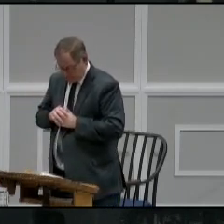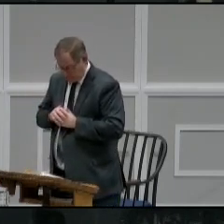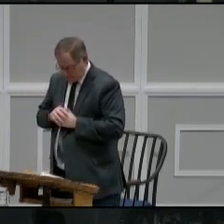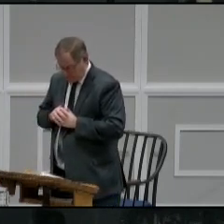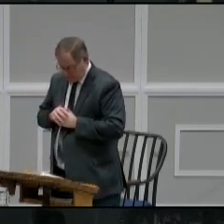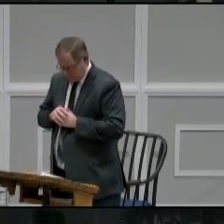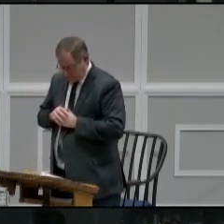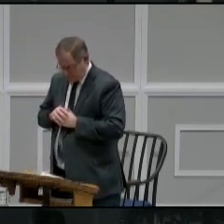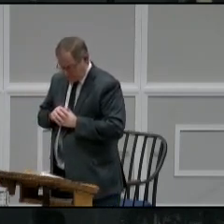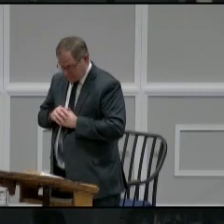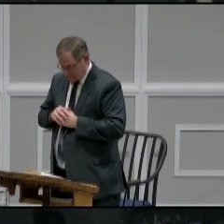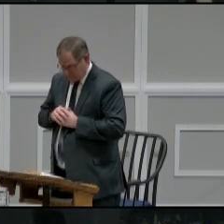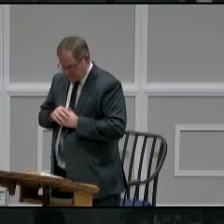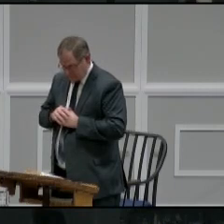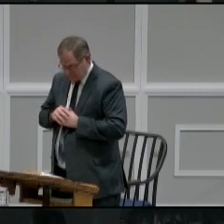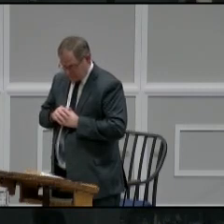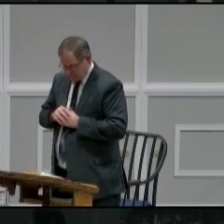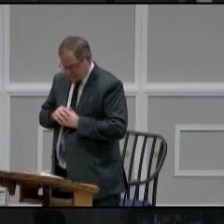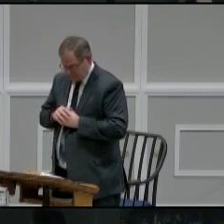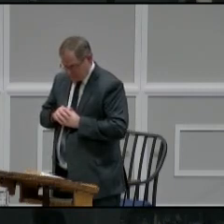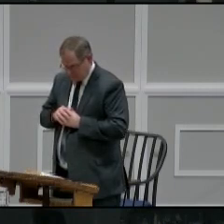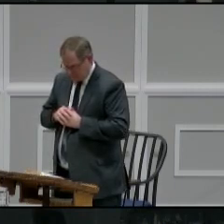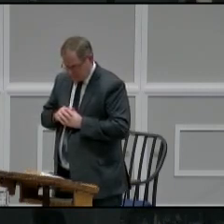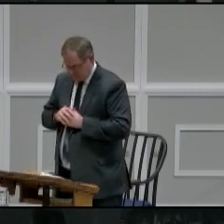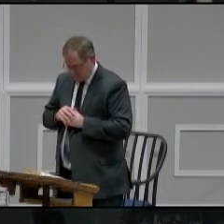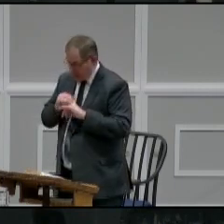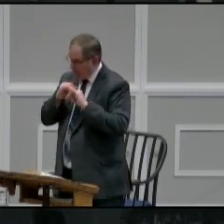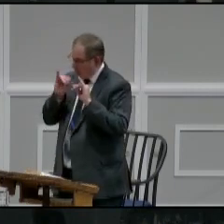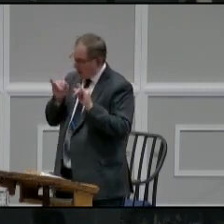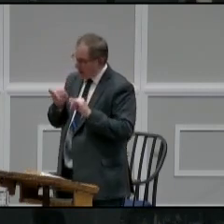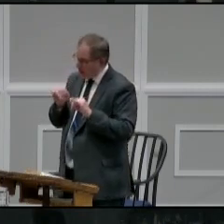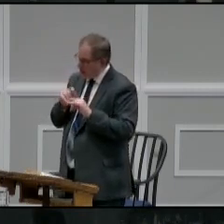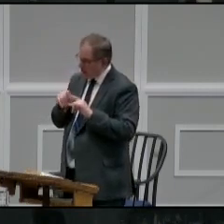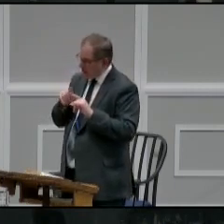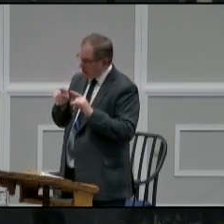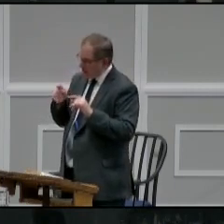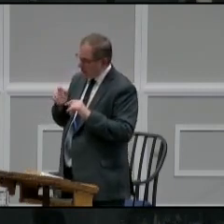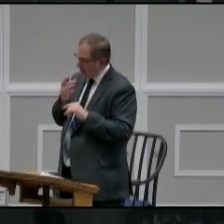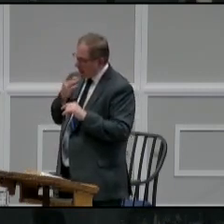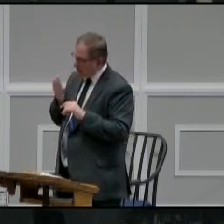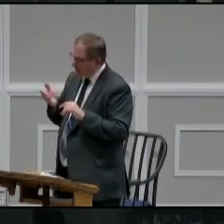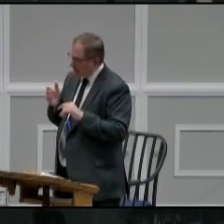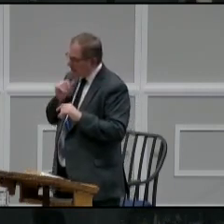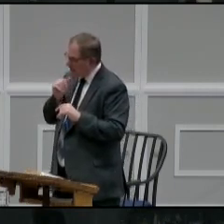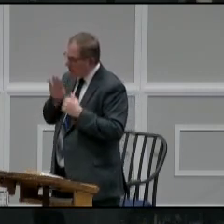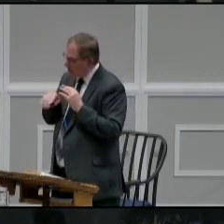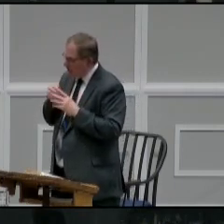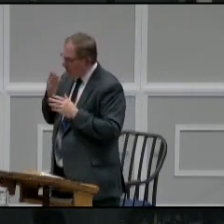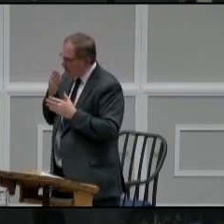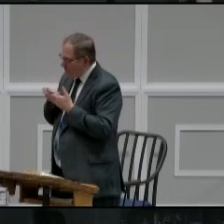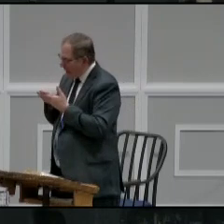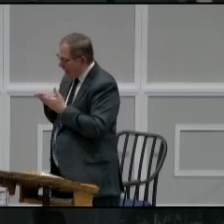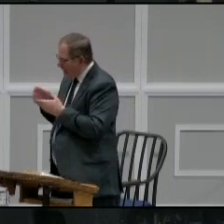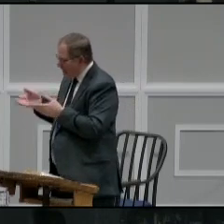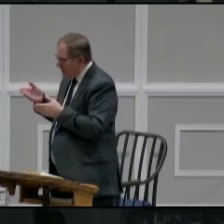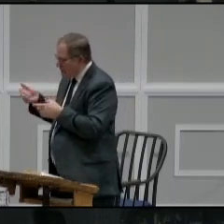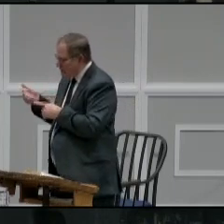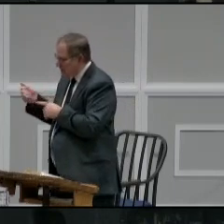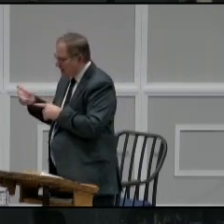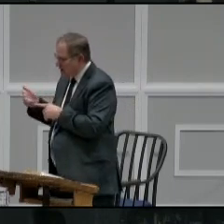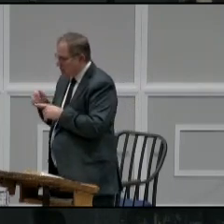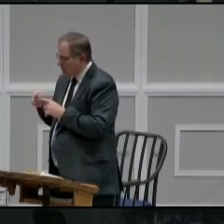Again, I'm just not picking on one particular thing. Idols take a lot of forms. Sometimes they're not all bad. Sometimes they're just something we get out of